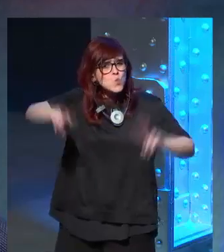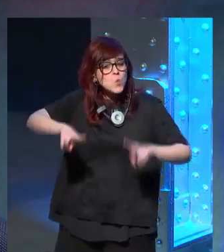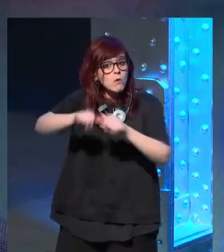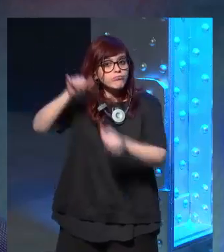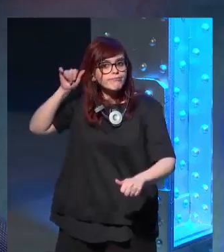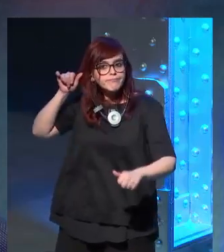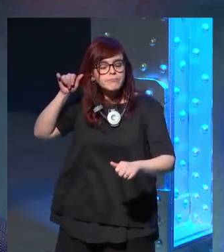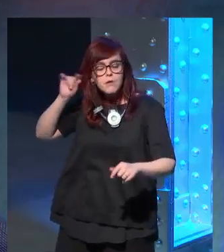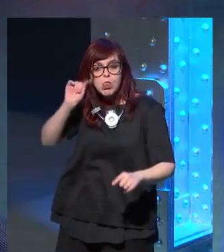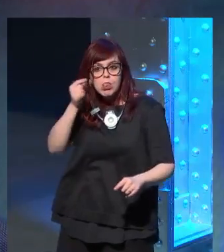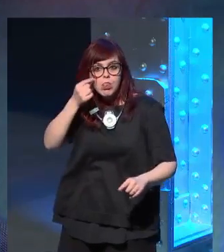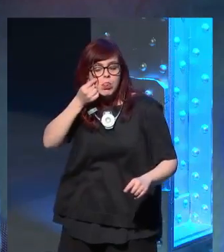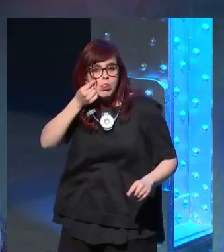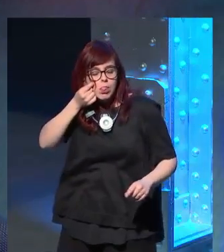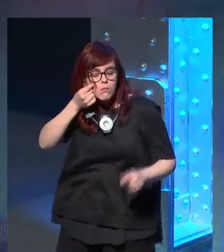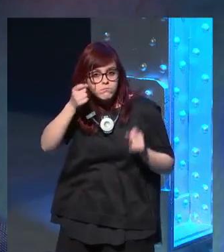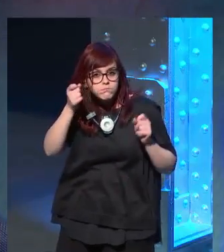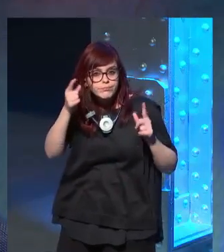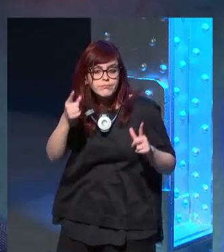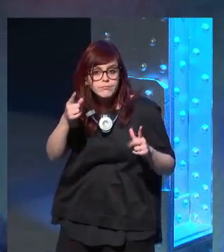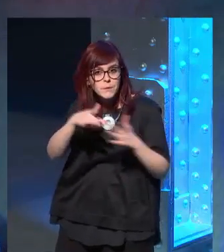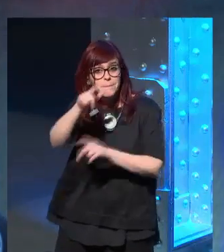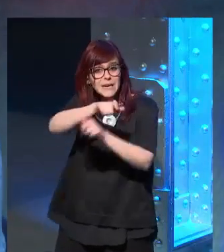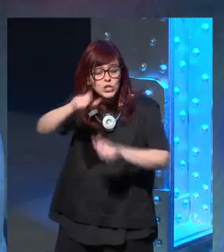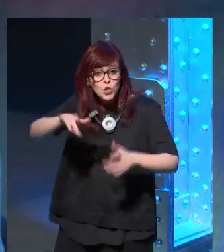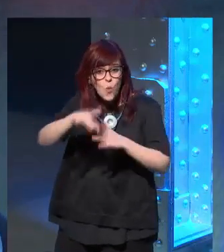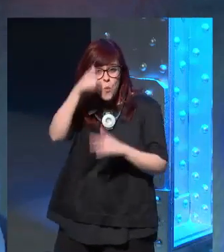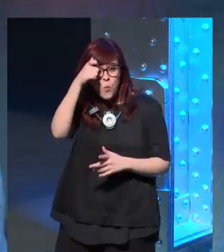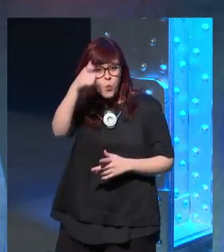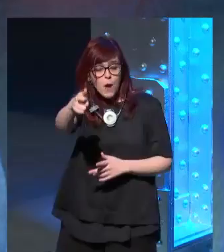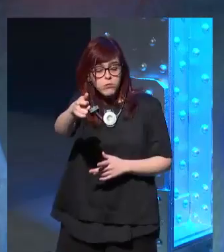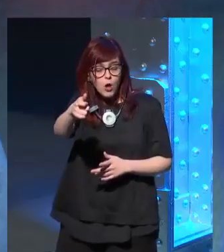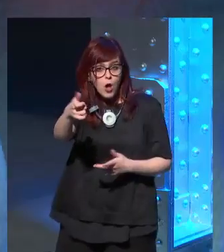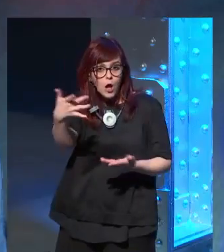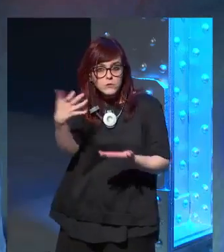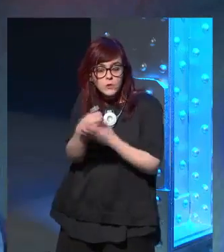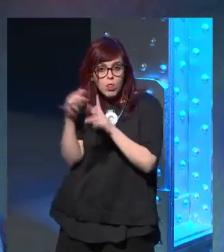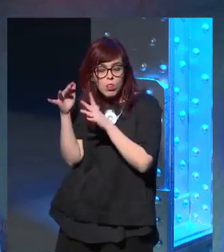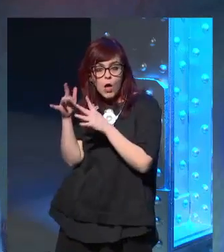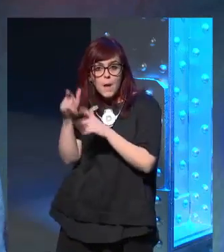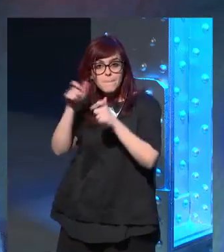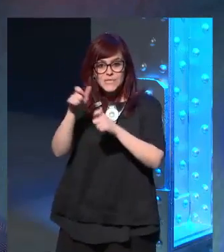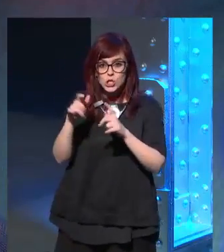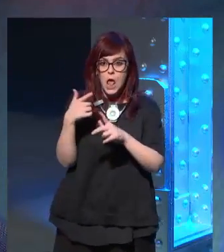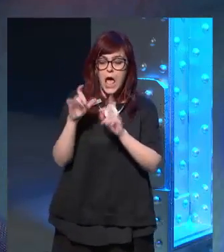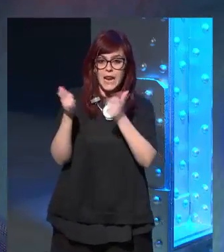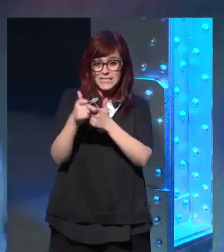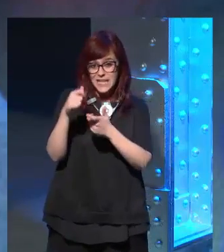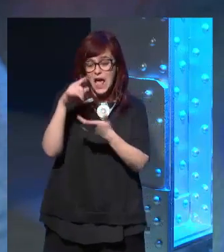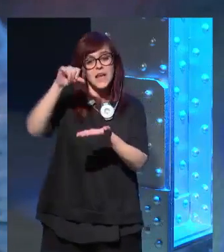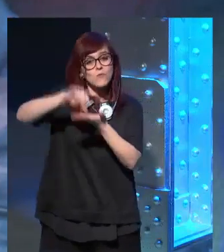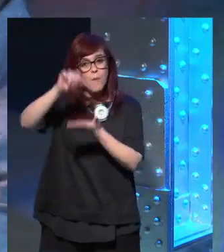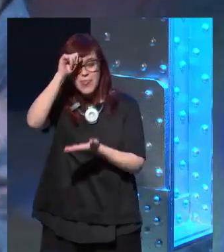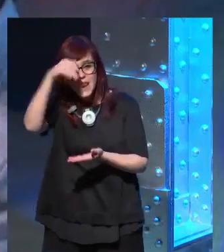suddenly people see in a village, how do the middle class, for example, live in Delhi or Mumbai or other places in the